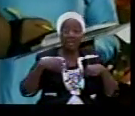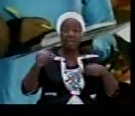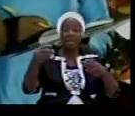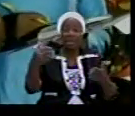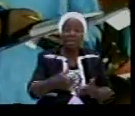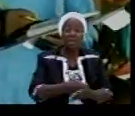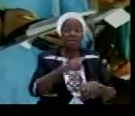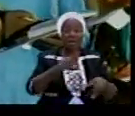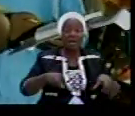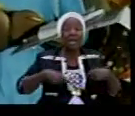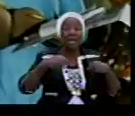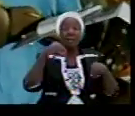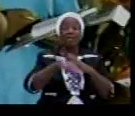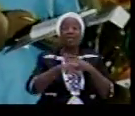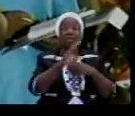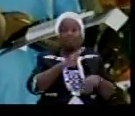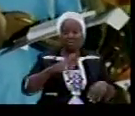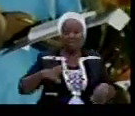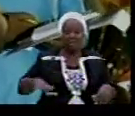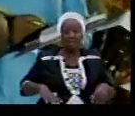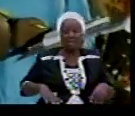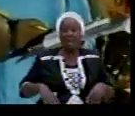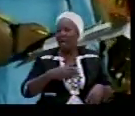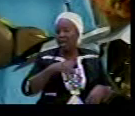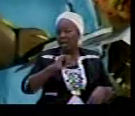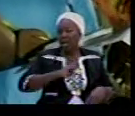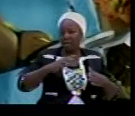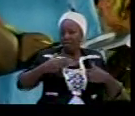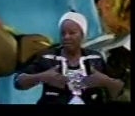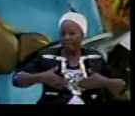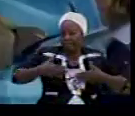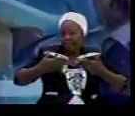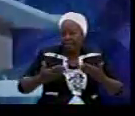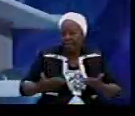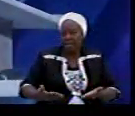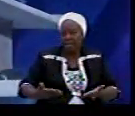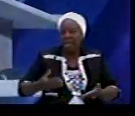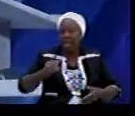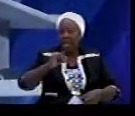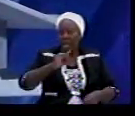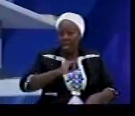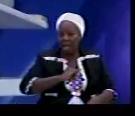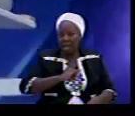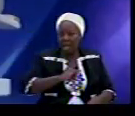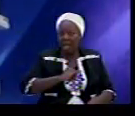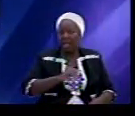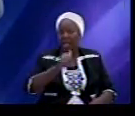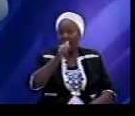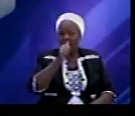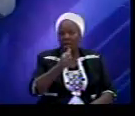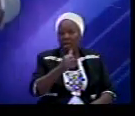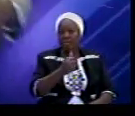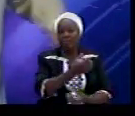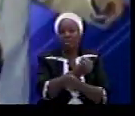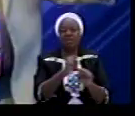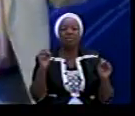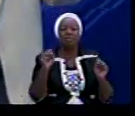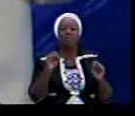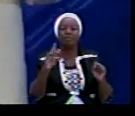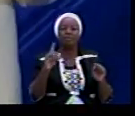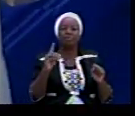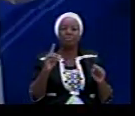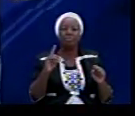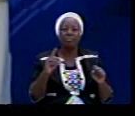in Christ. And I confess I am saved.